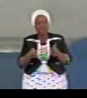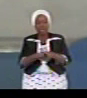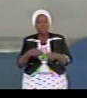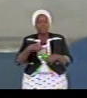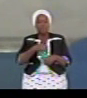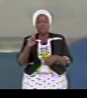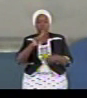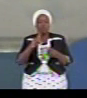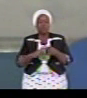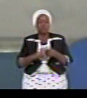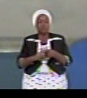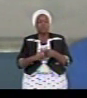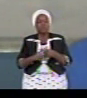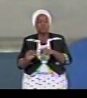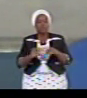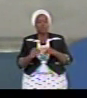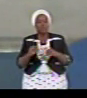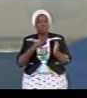to get